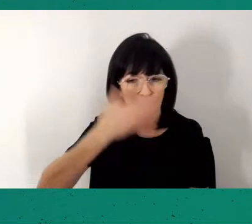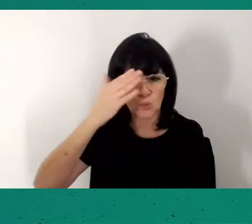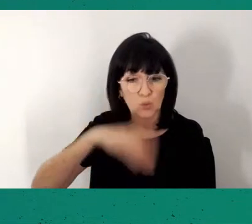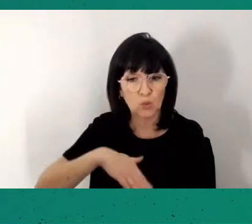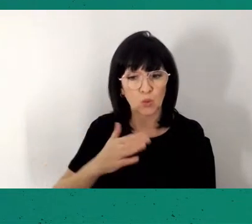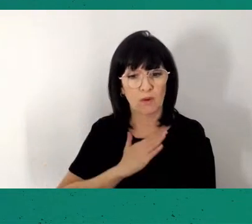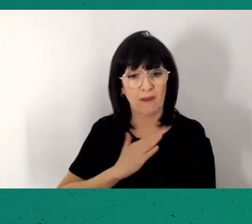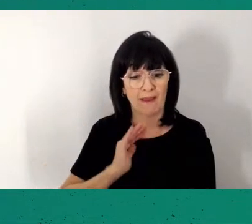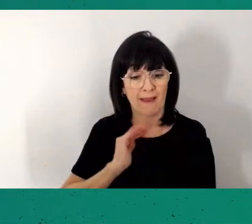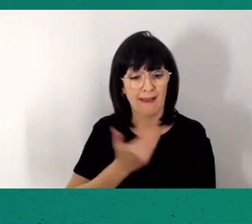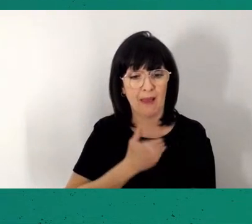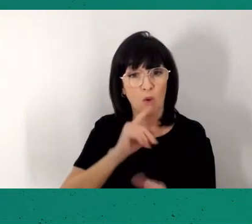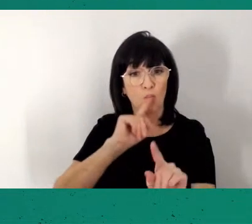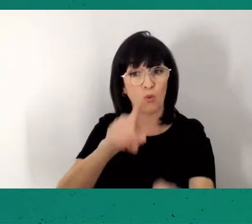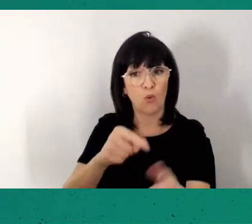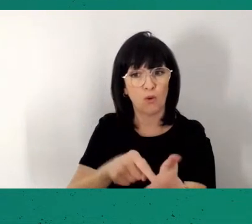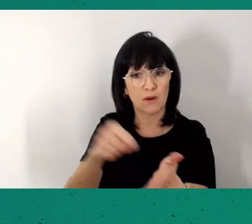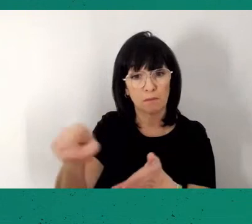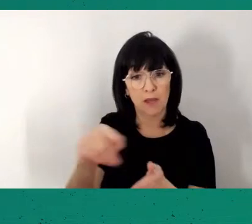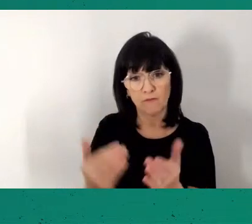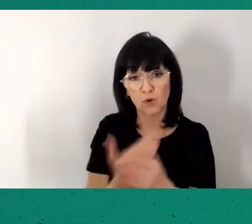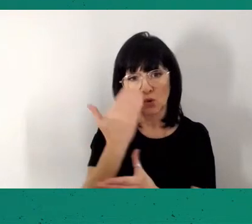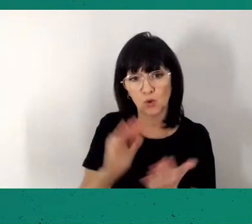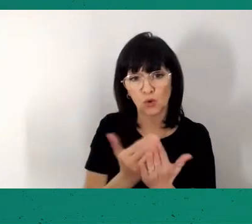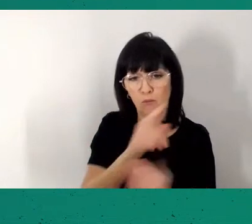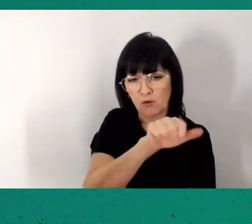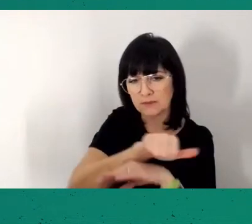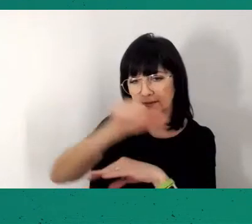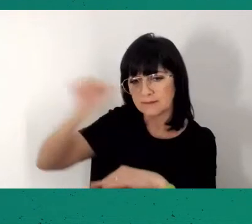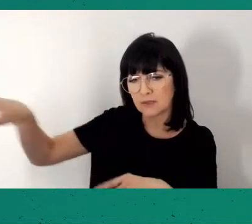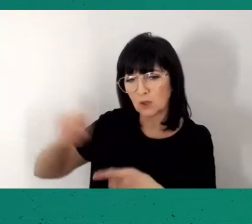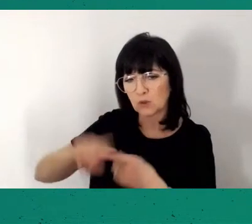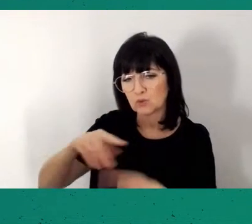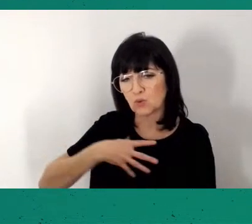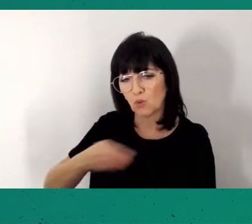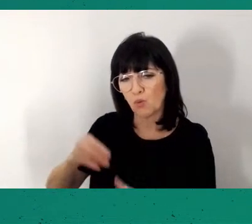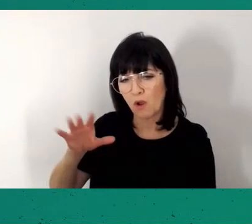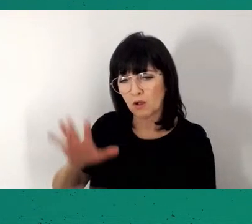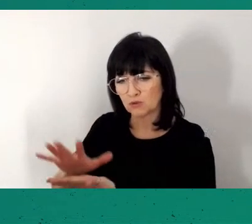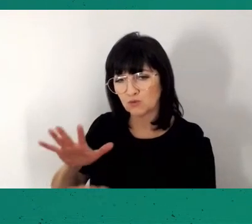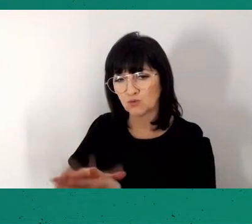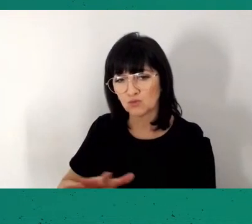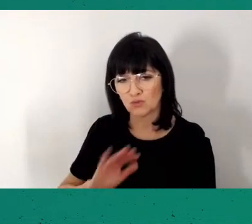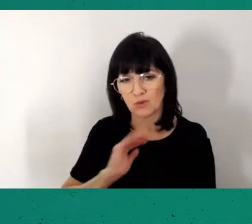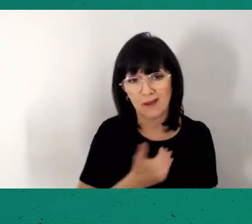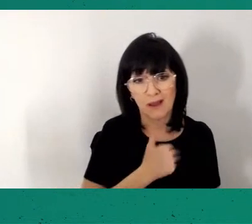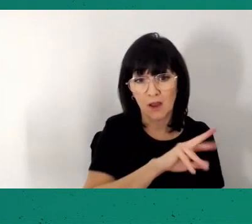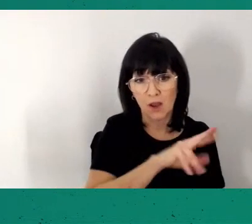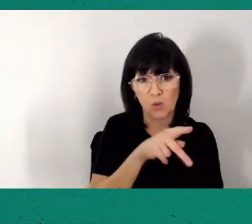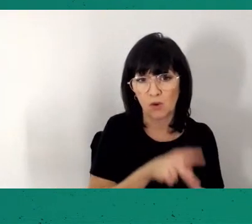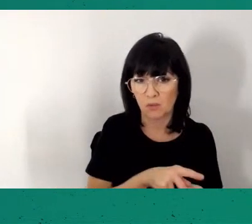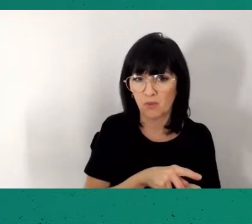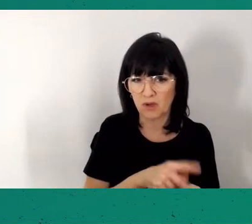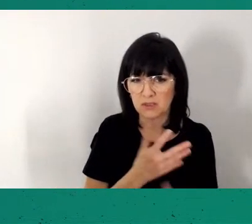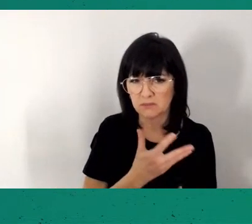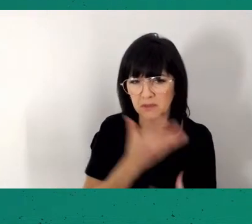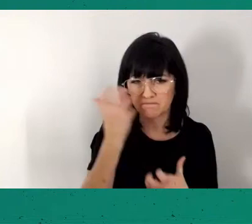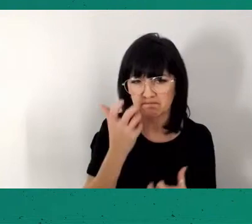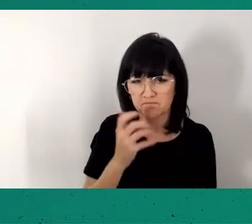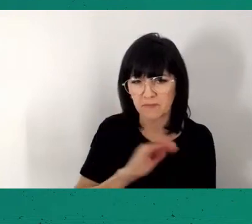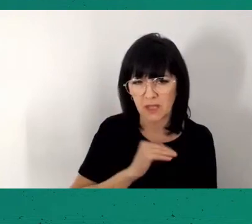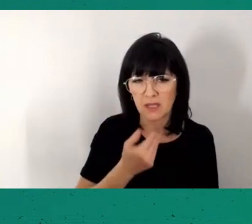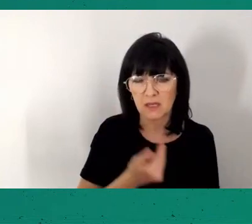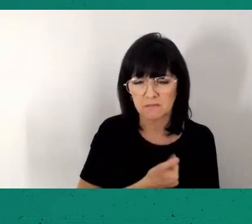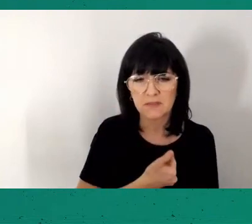students. Mr. Waters was a little bit upset about that, to say the least. I don't really remember having a